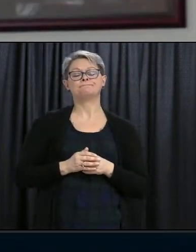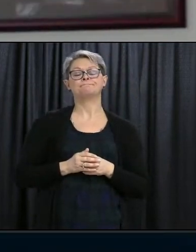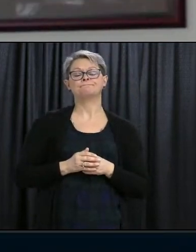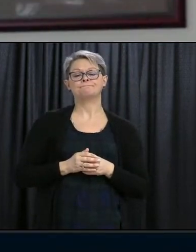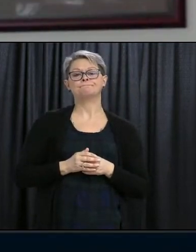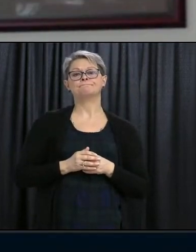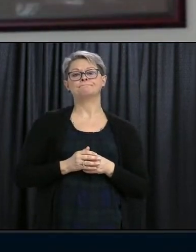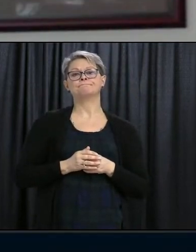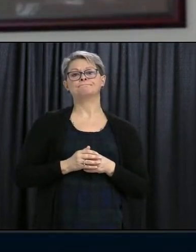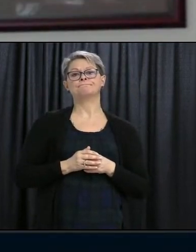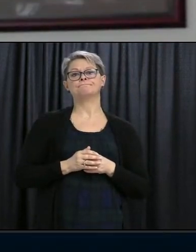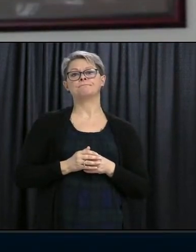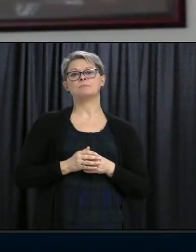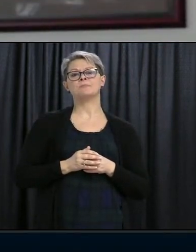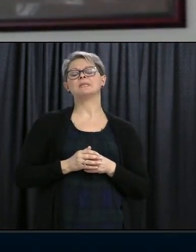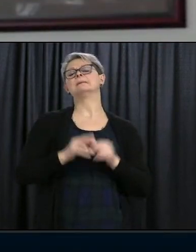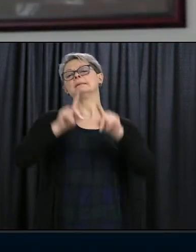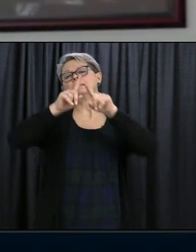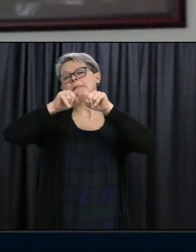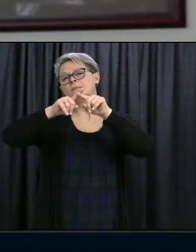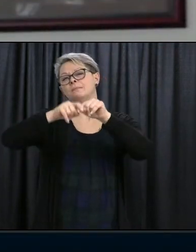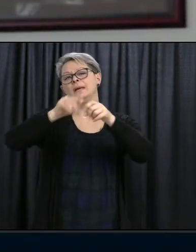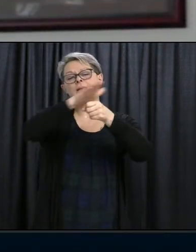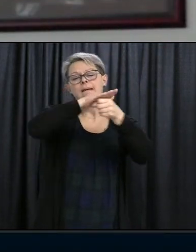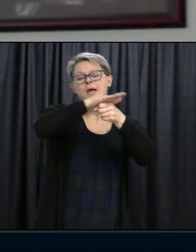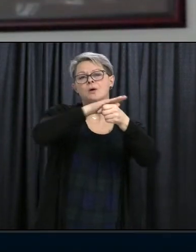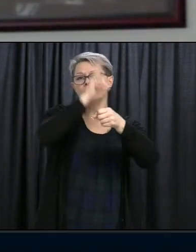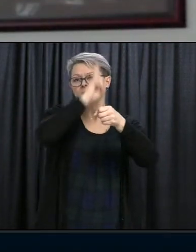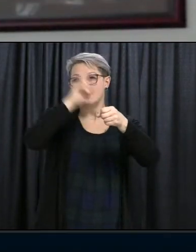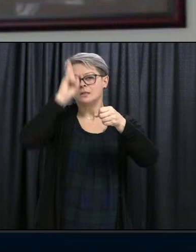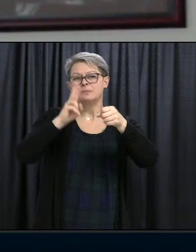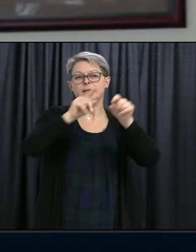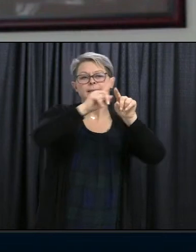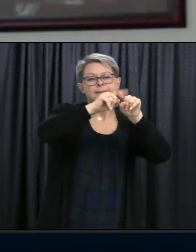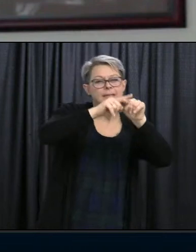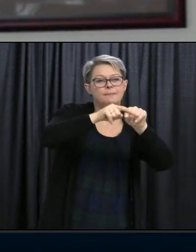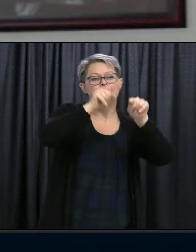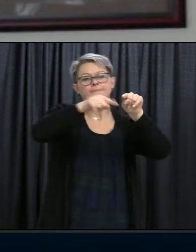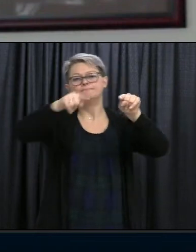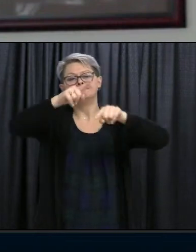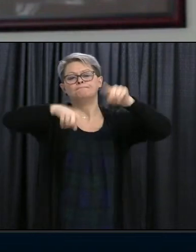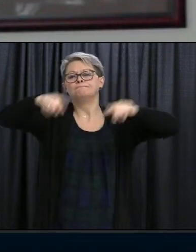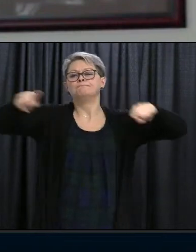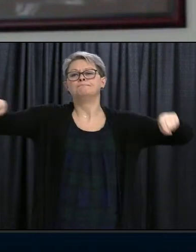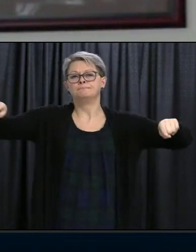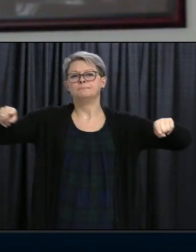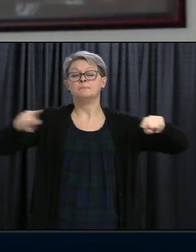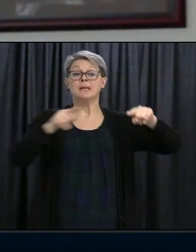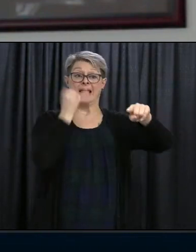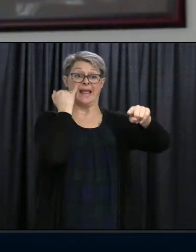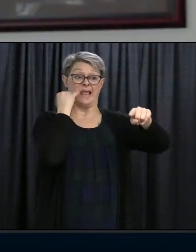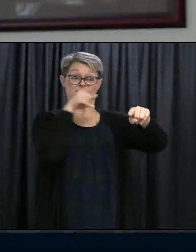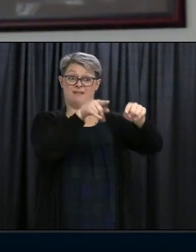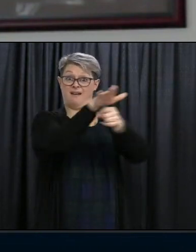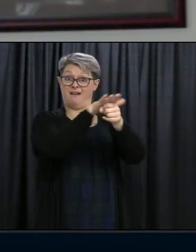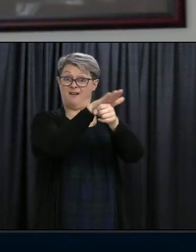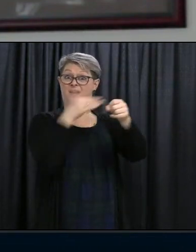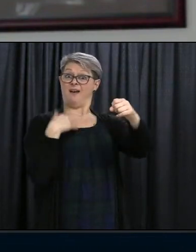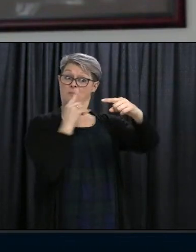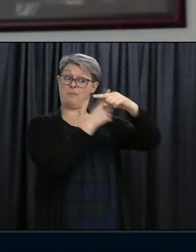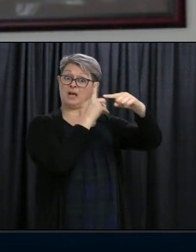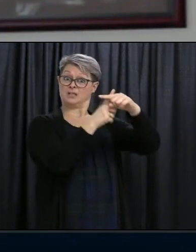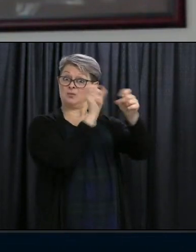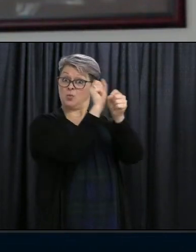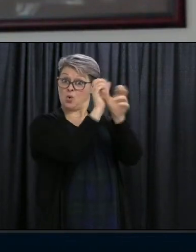are unit-by-unit changes at St. Clair's, given the presence of a positive employee